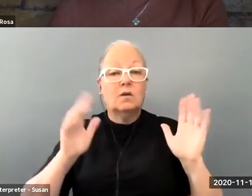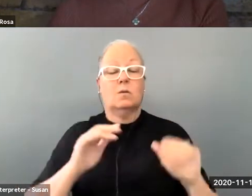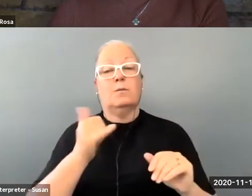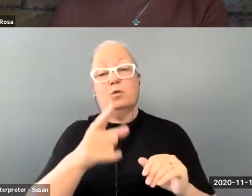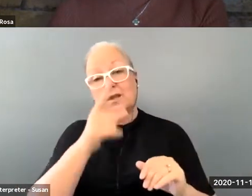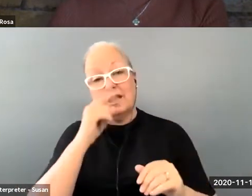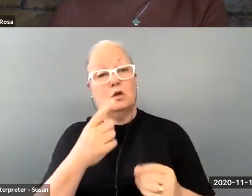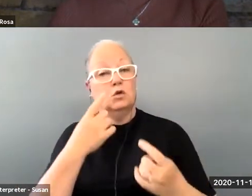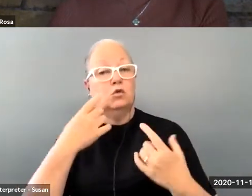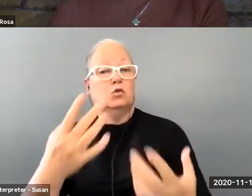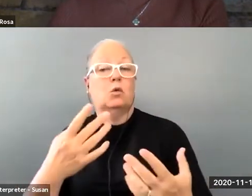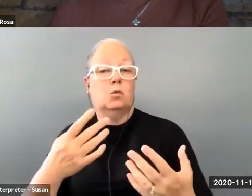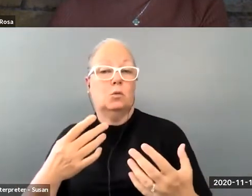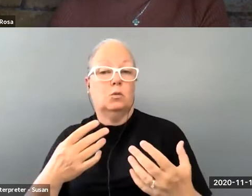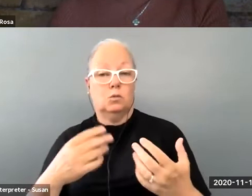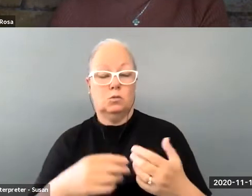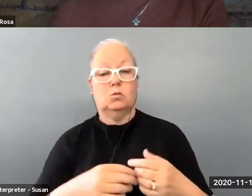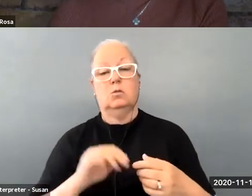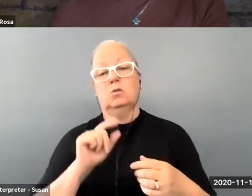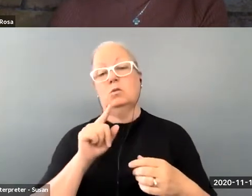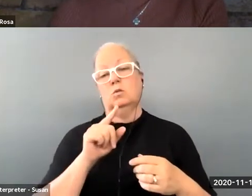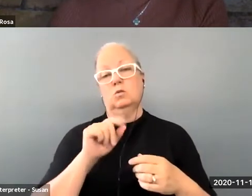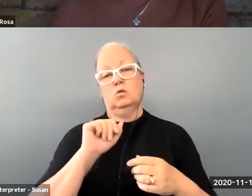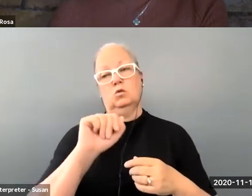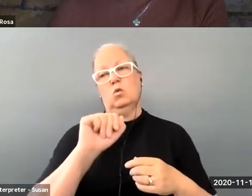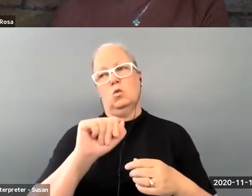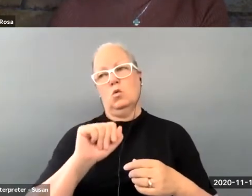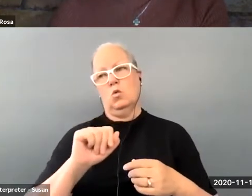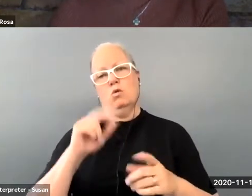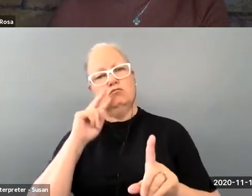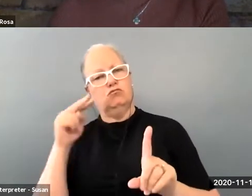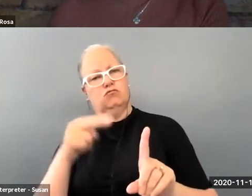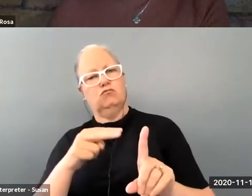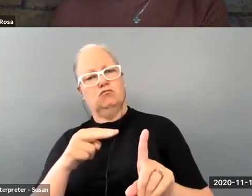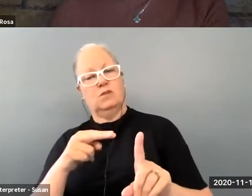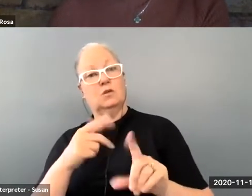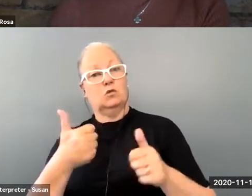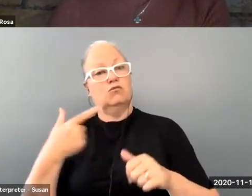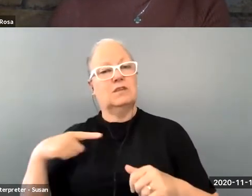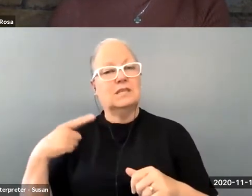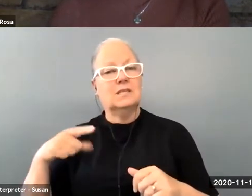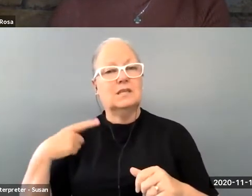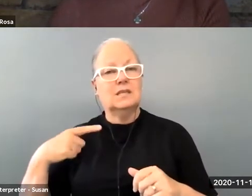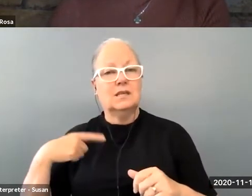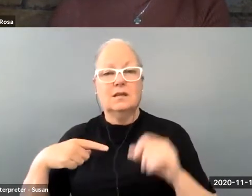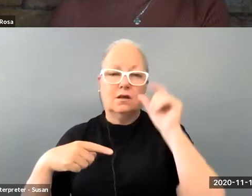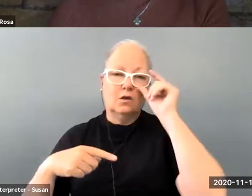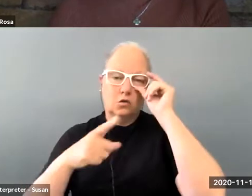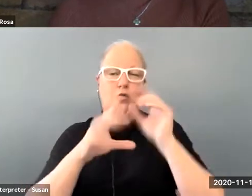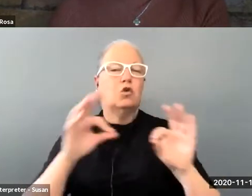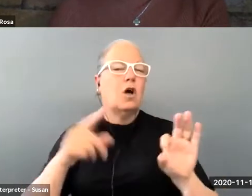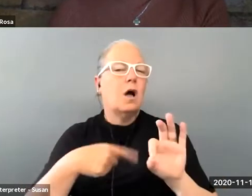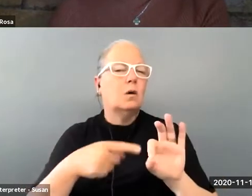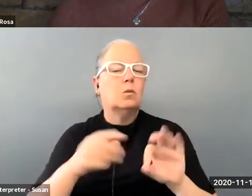to demonstrate that your position on something is solid and that you are not being an asshole, but actually